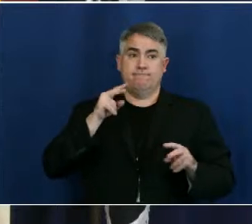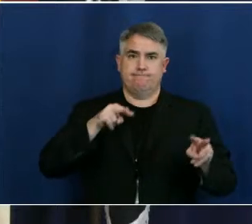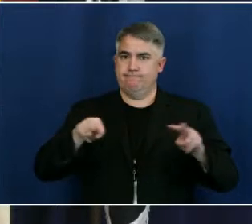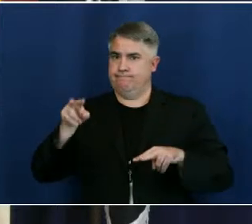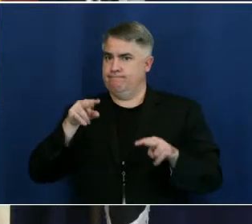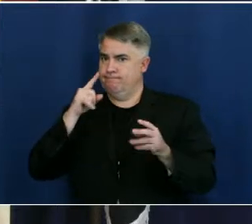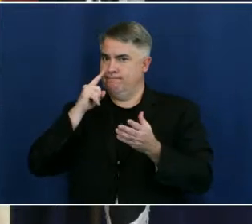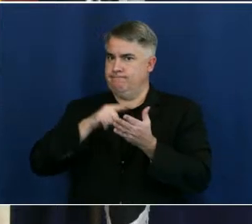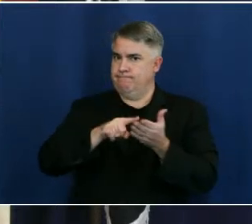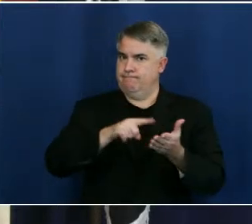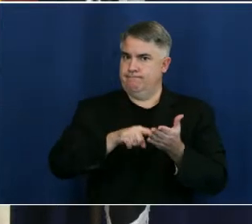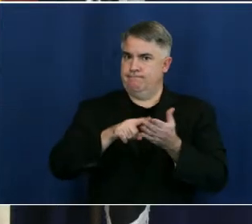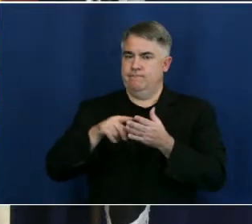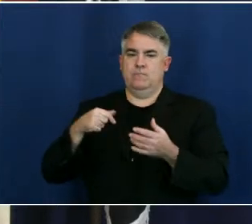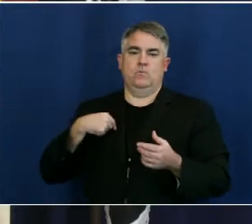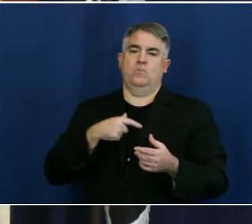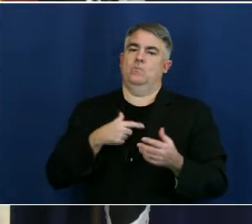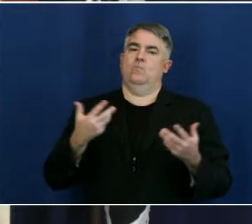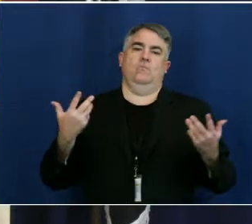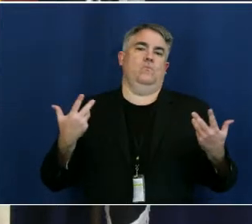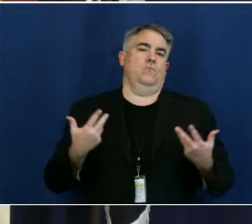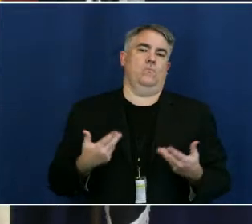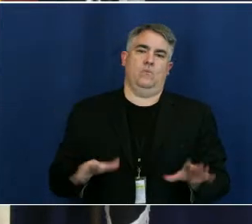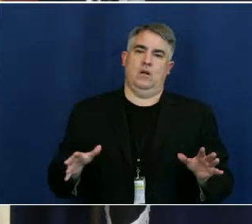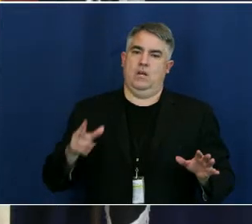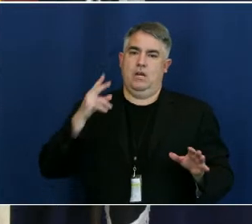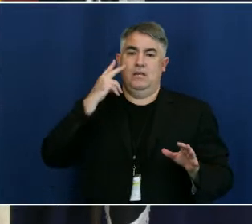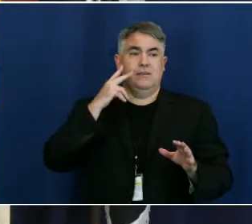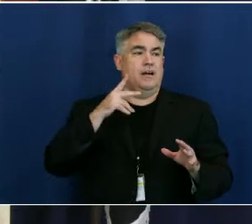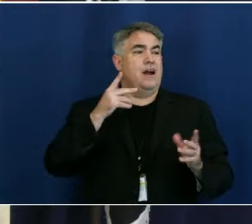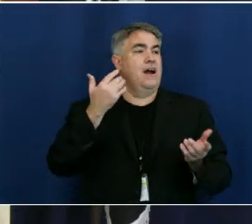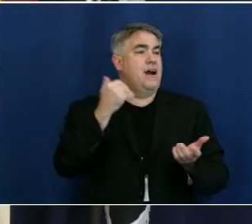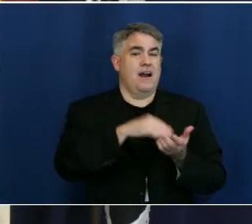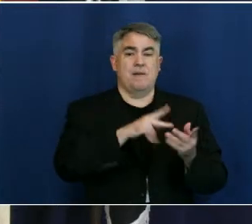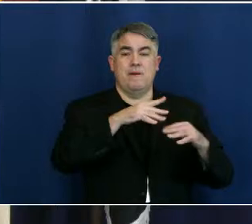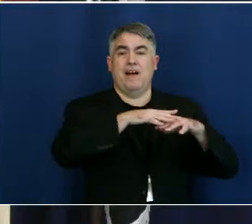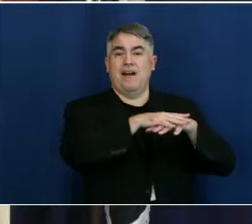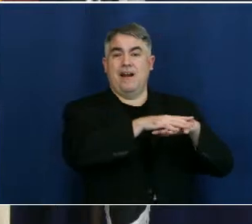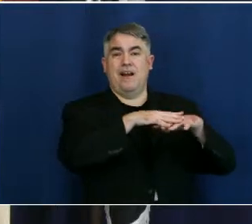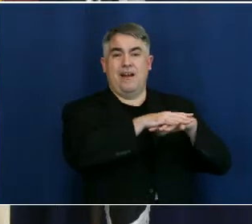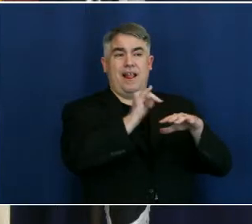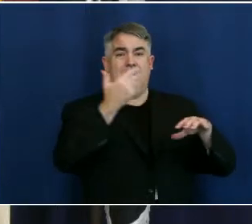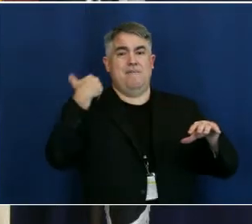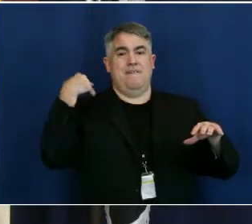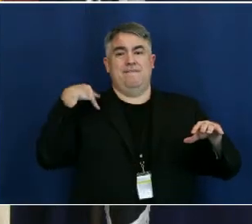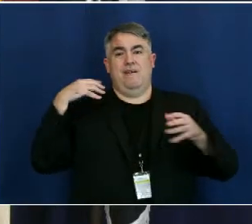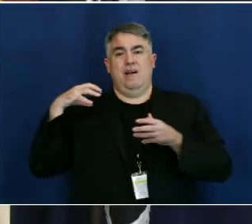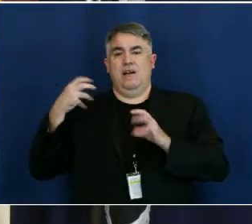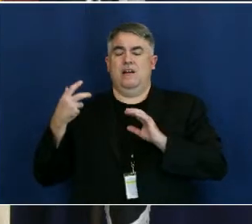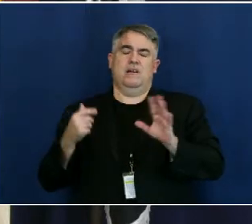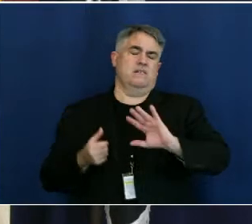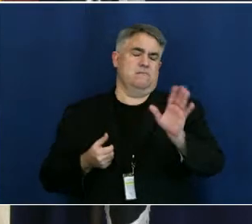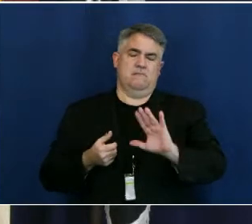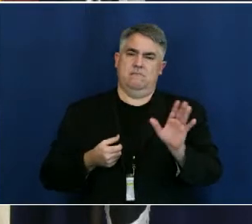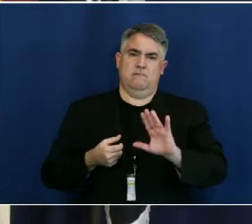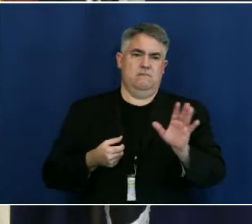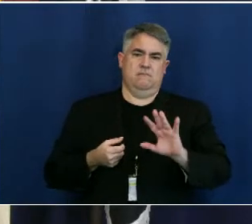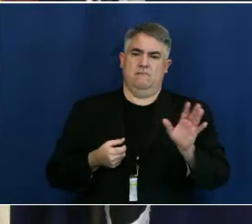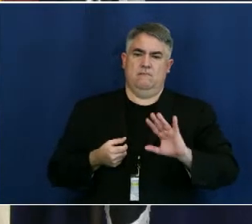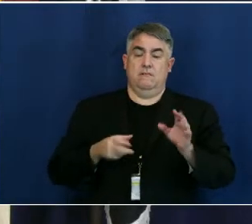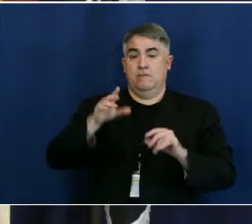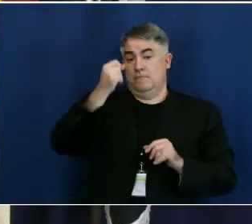want people gathering at restaurants, aside from going there to pick up food or to have